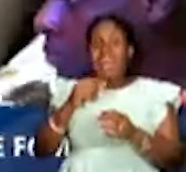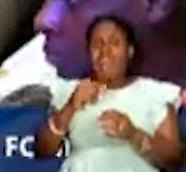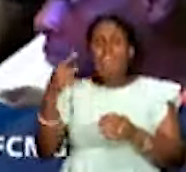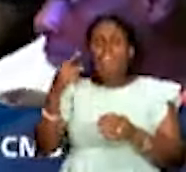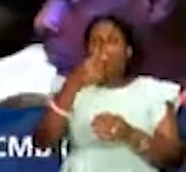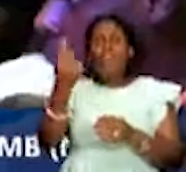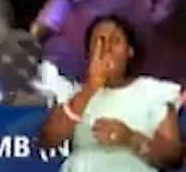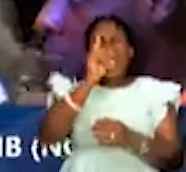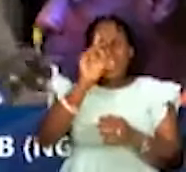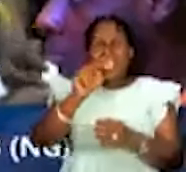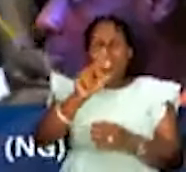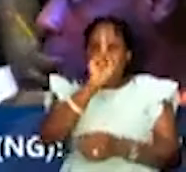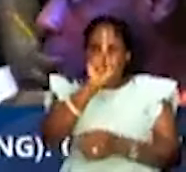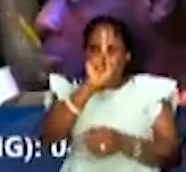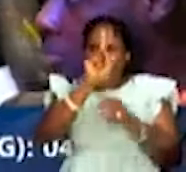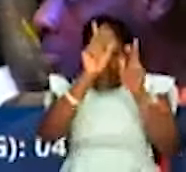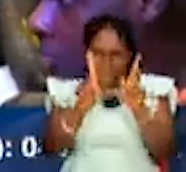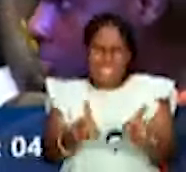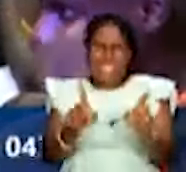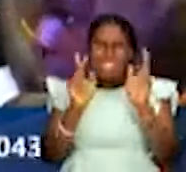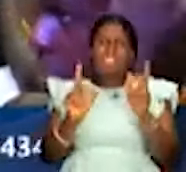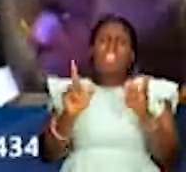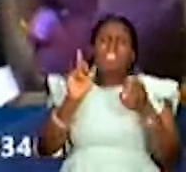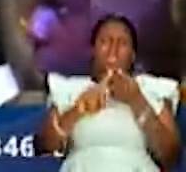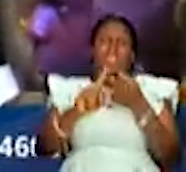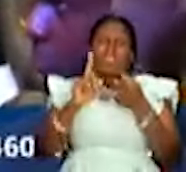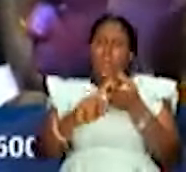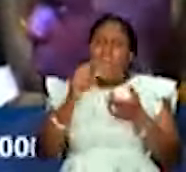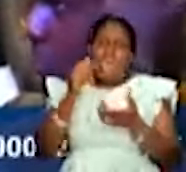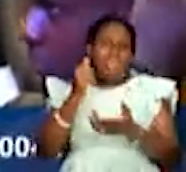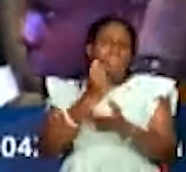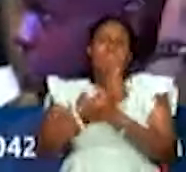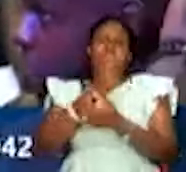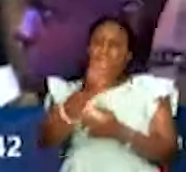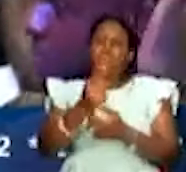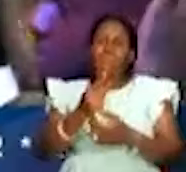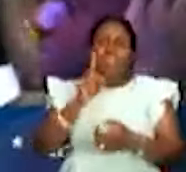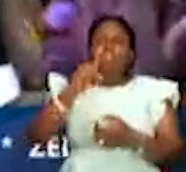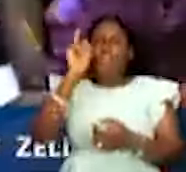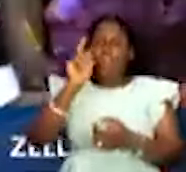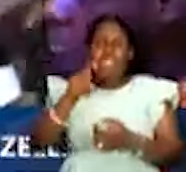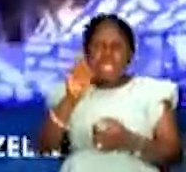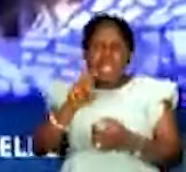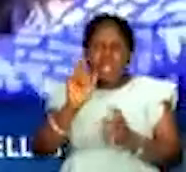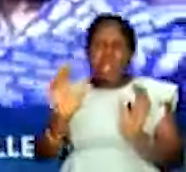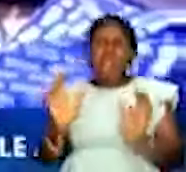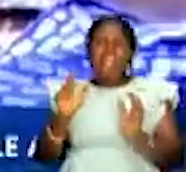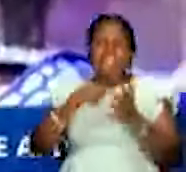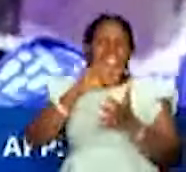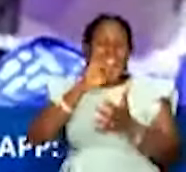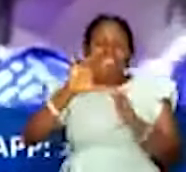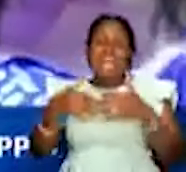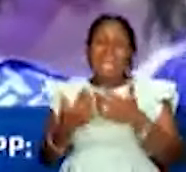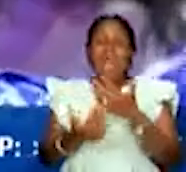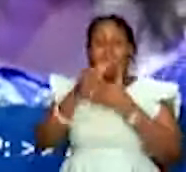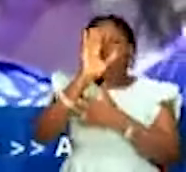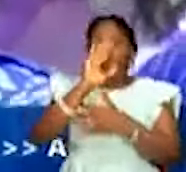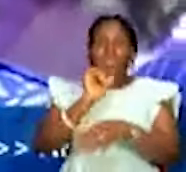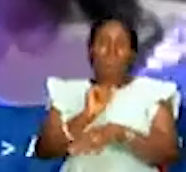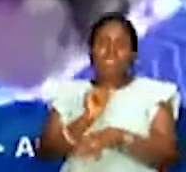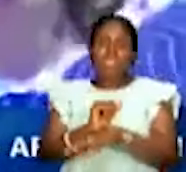Pharaoh. One Ahasuerus. Are we together? One Abimelech. This is how God works. There may be